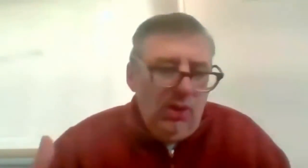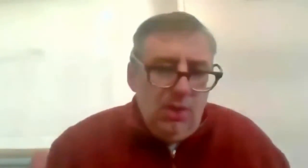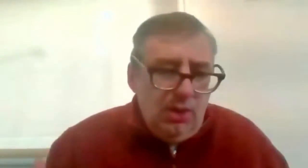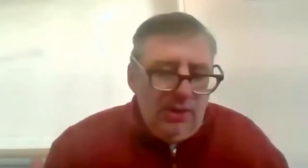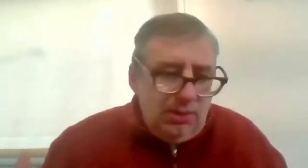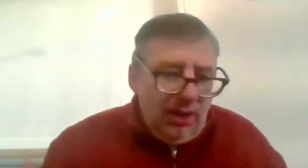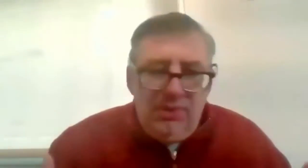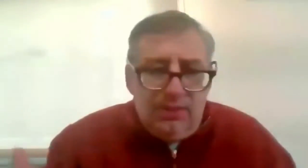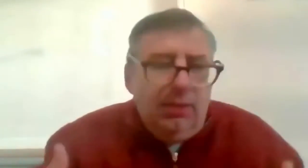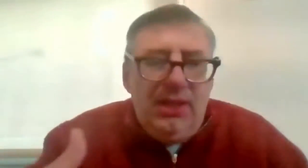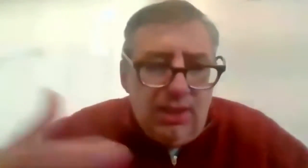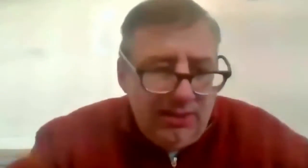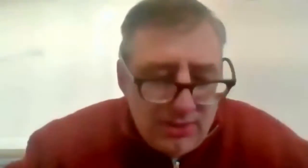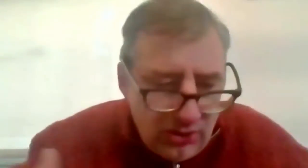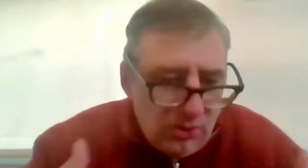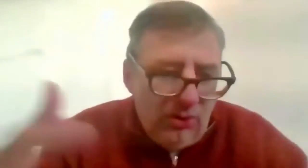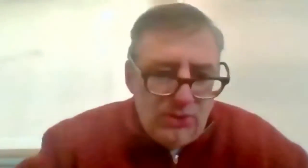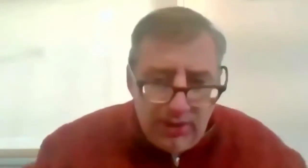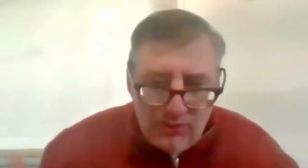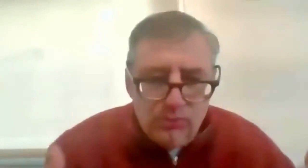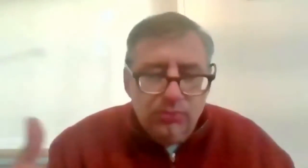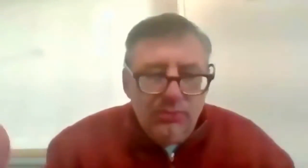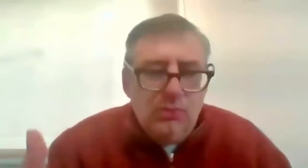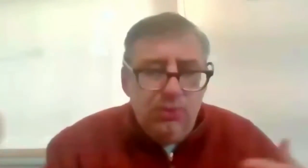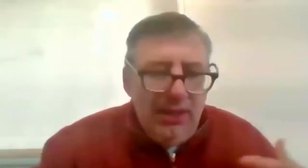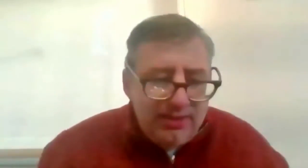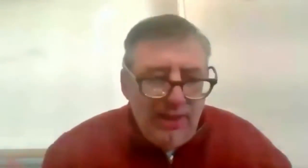of physicians.